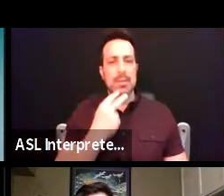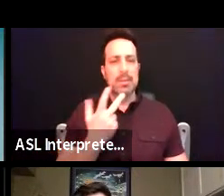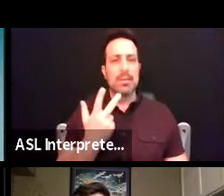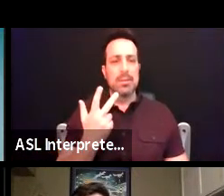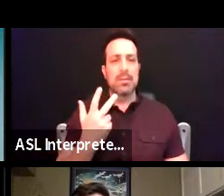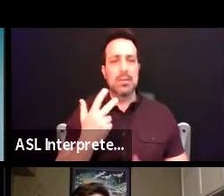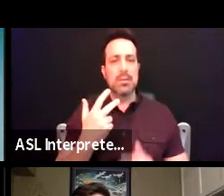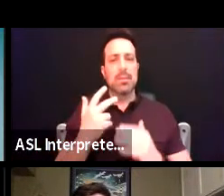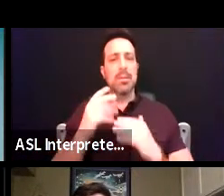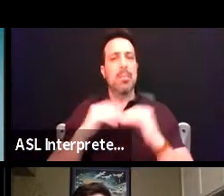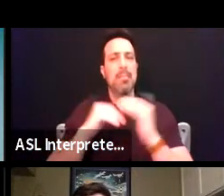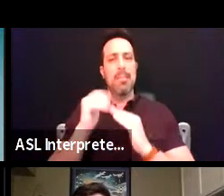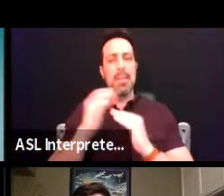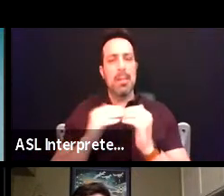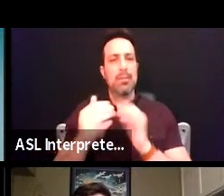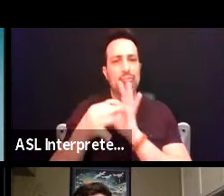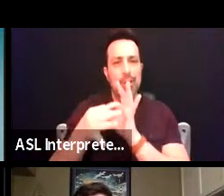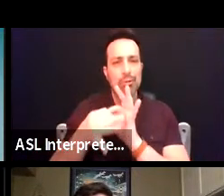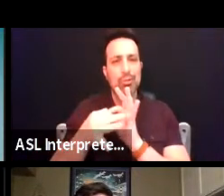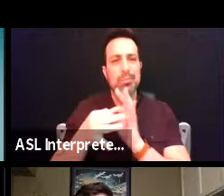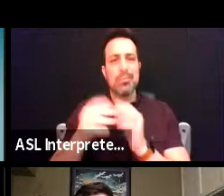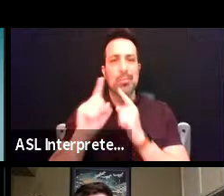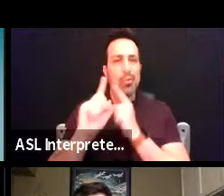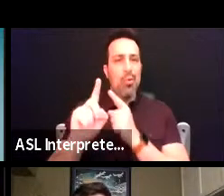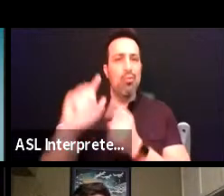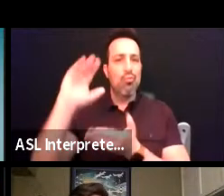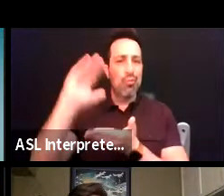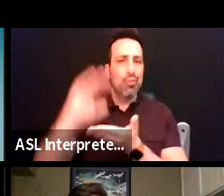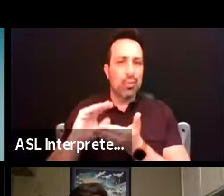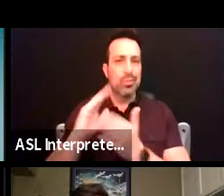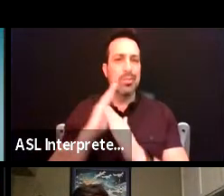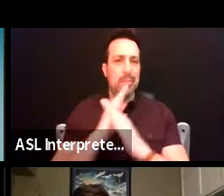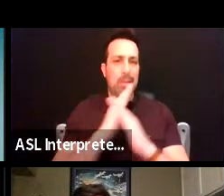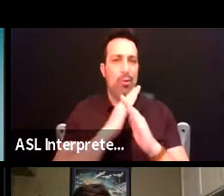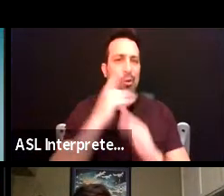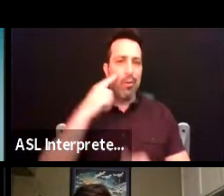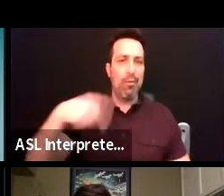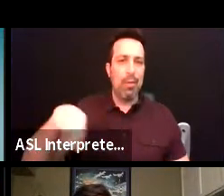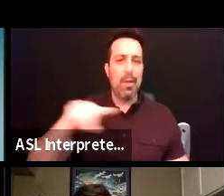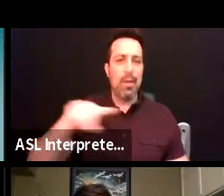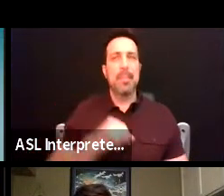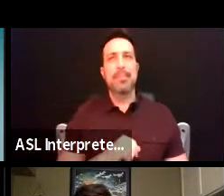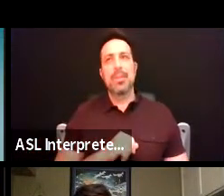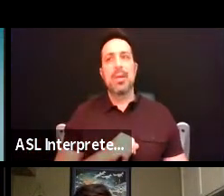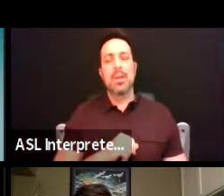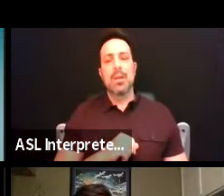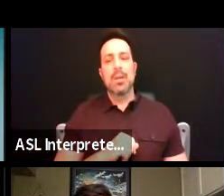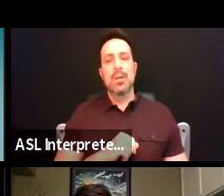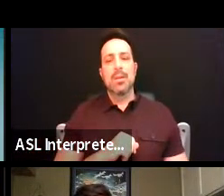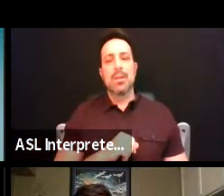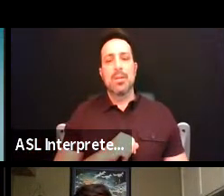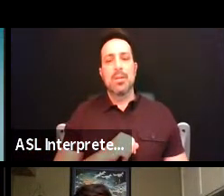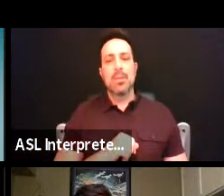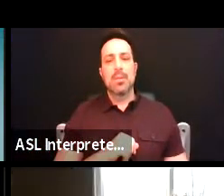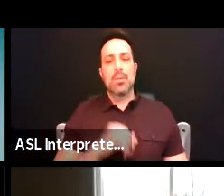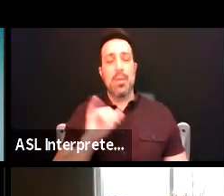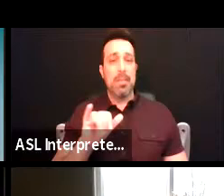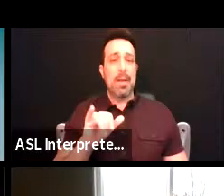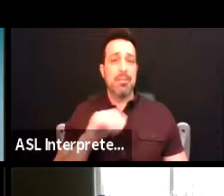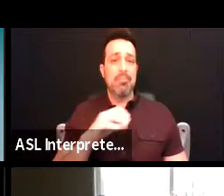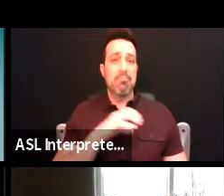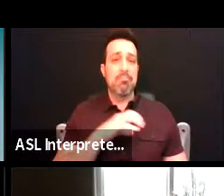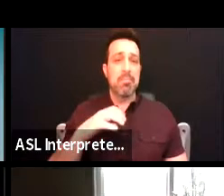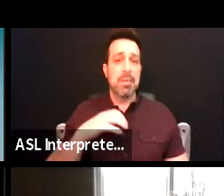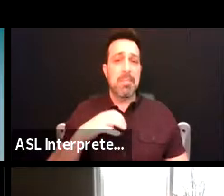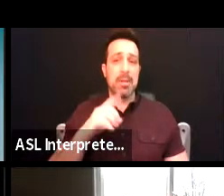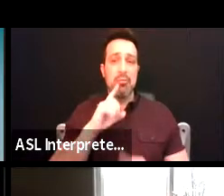a relationship to reduce those barriers for them. So yeah, the committee perfectly aligns with that moral compass